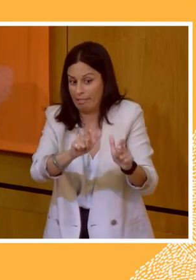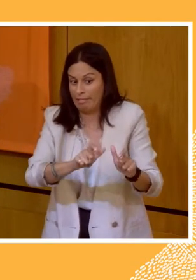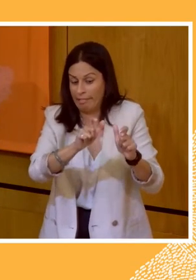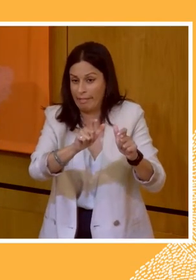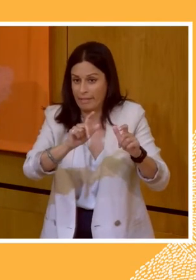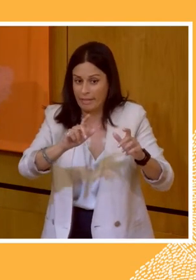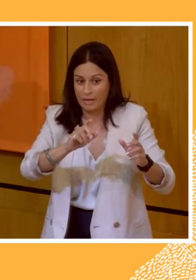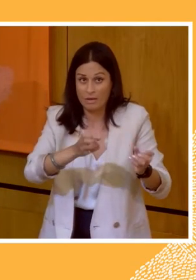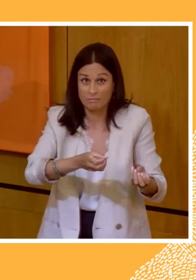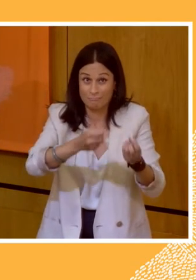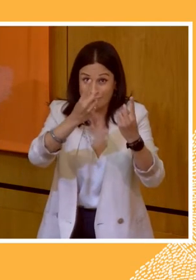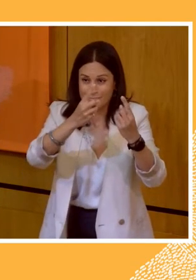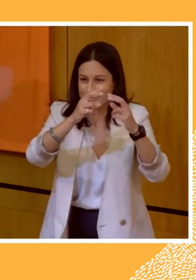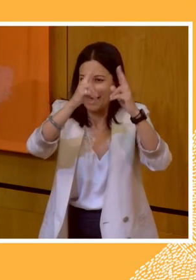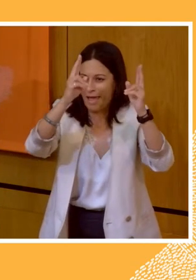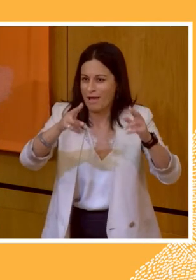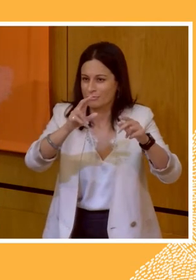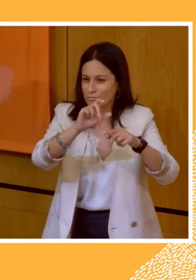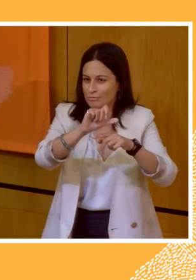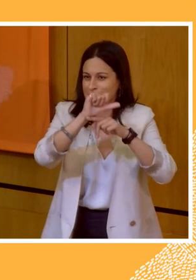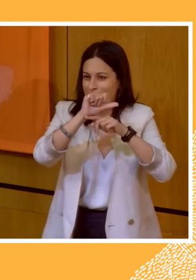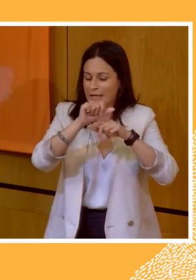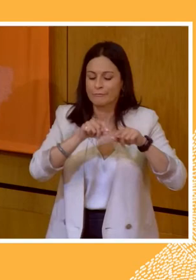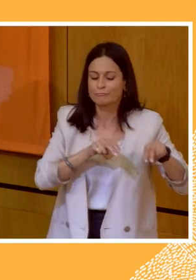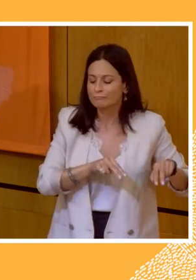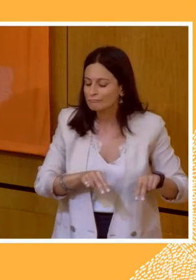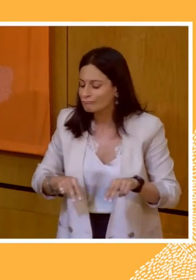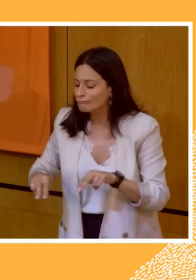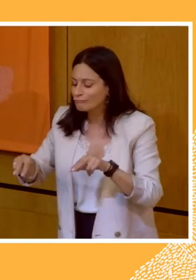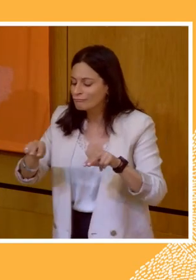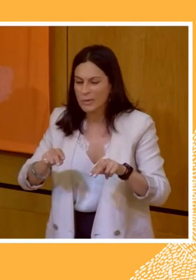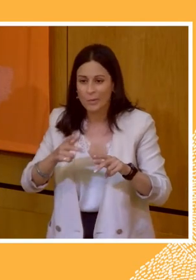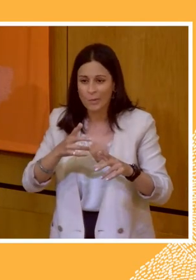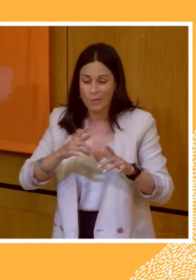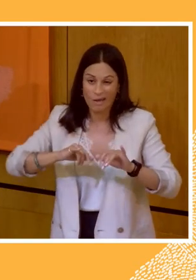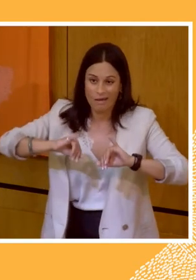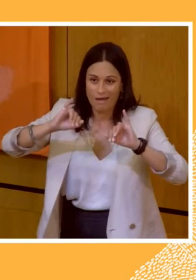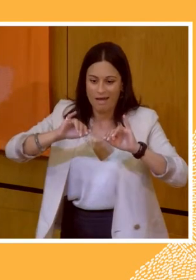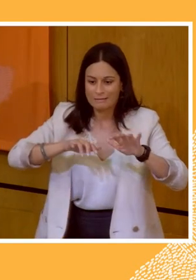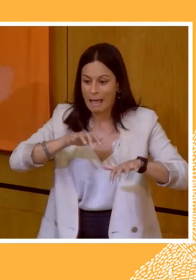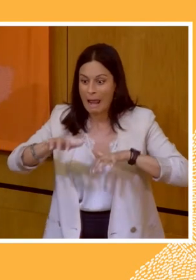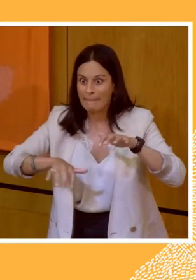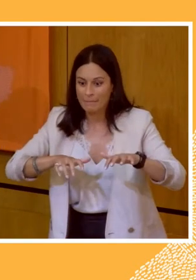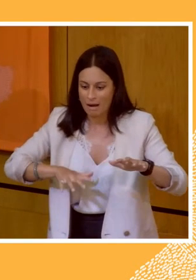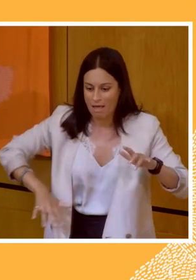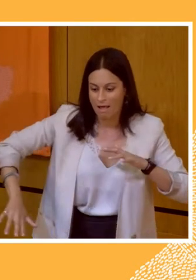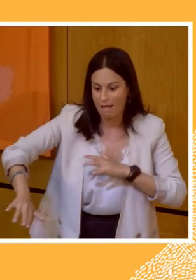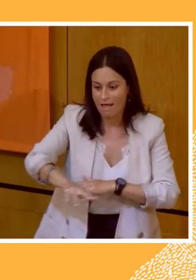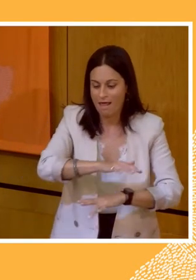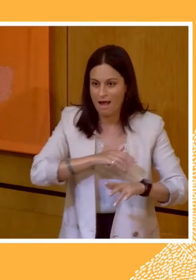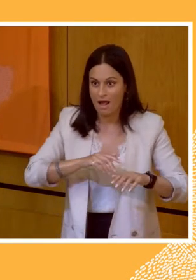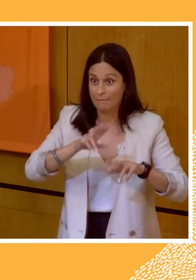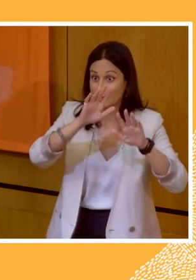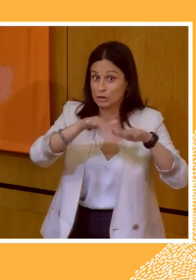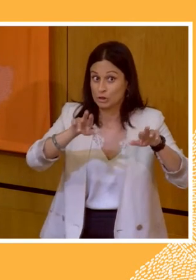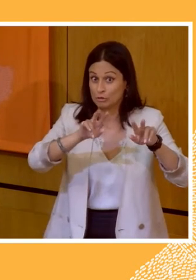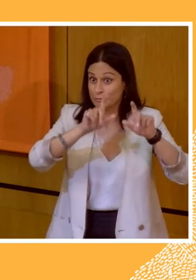the tree to protect them from the wild animals. And then there would be